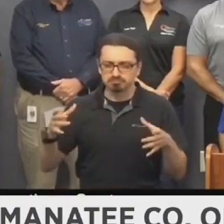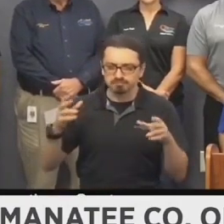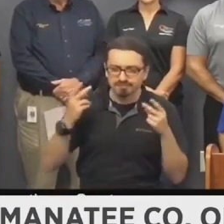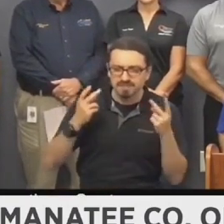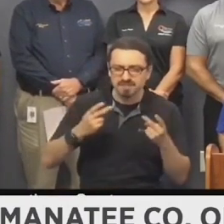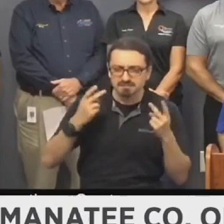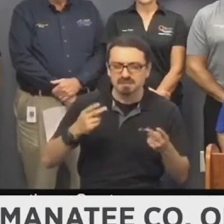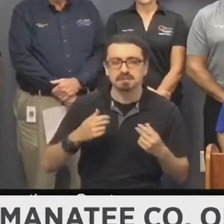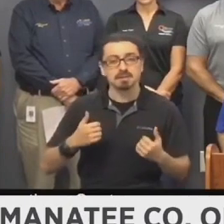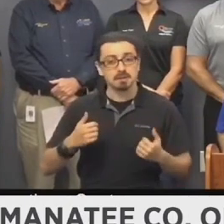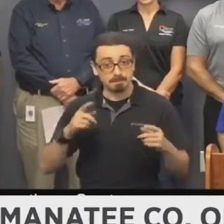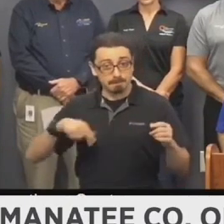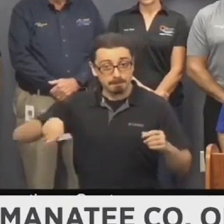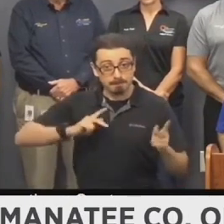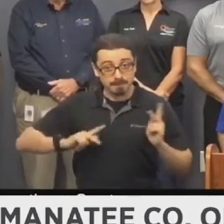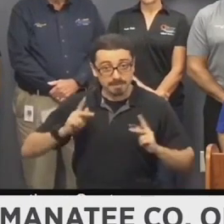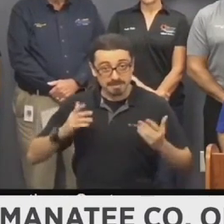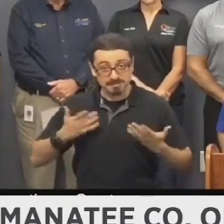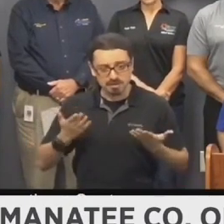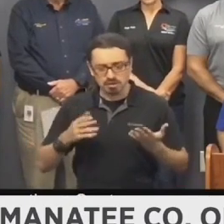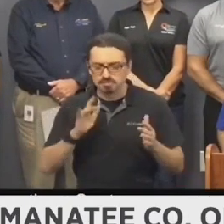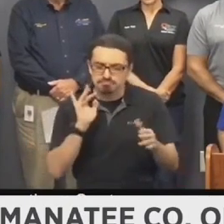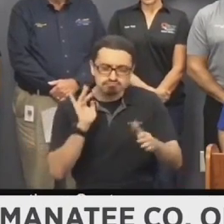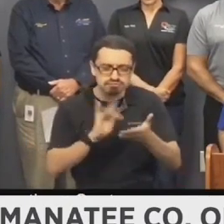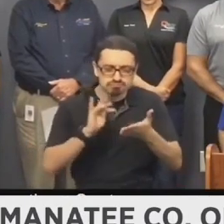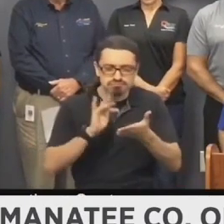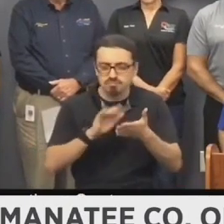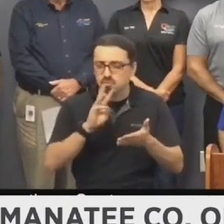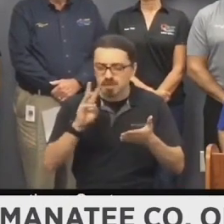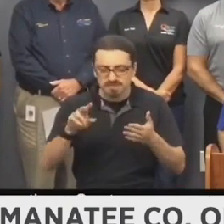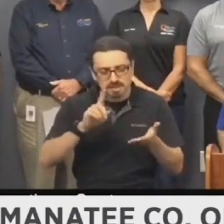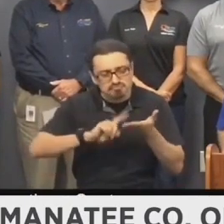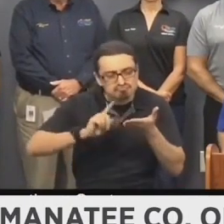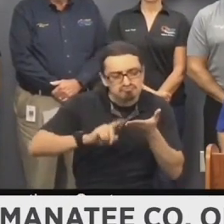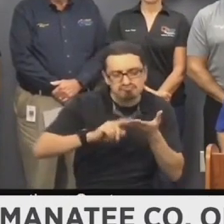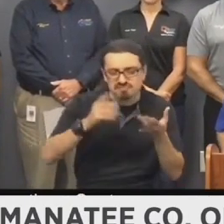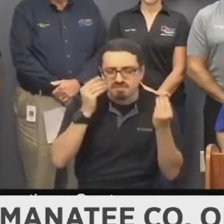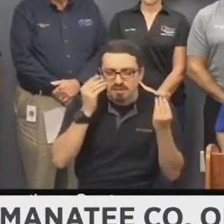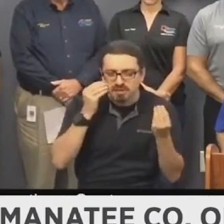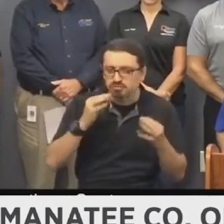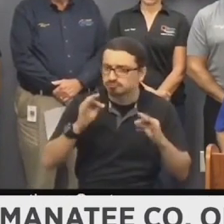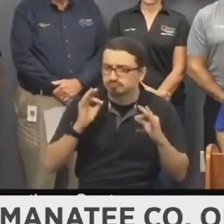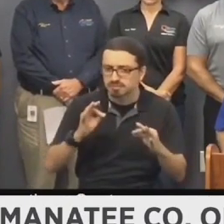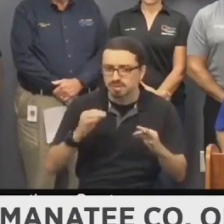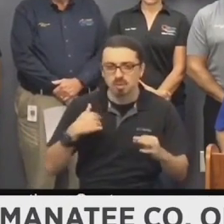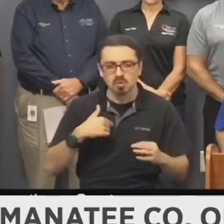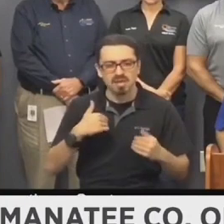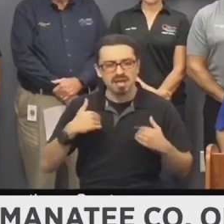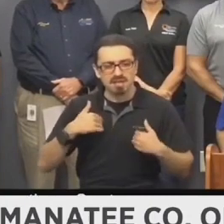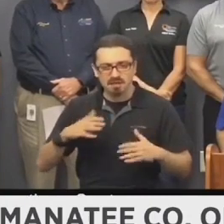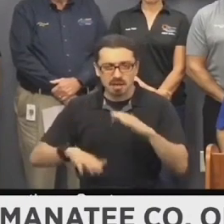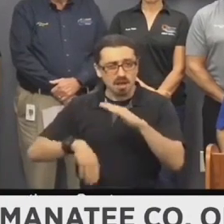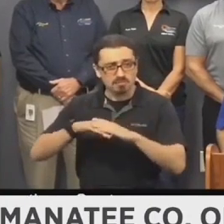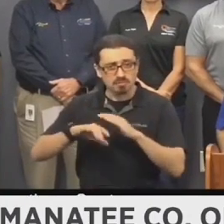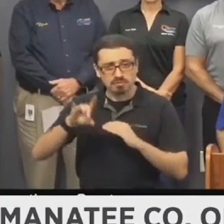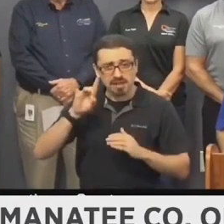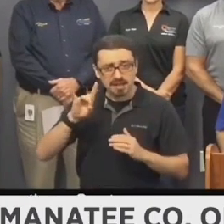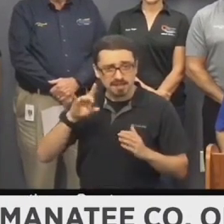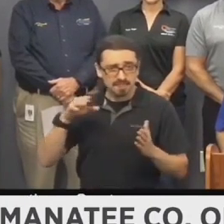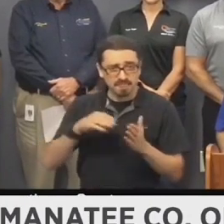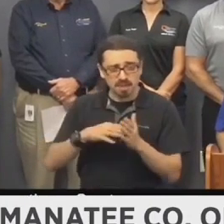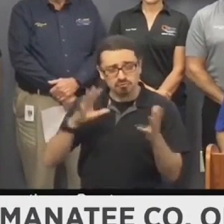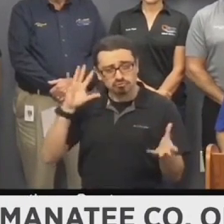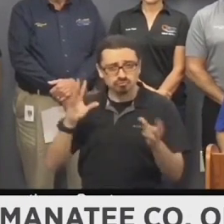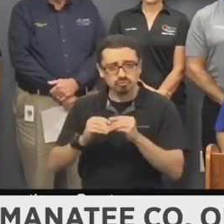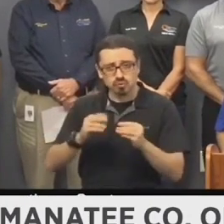listening and going to the site to get information, and our traffic is up to 8,000 users at one time, which is great. So